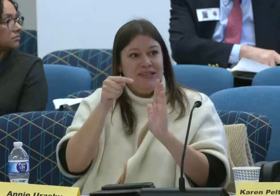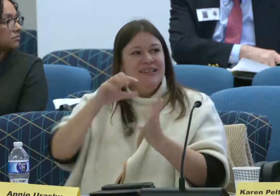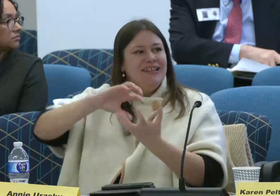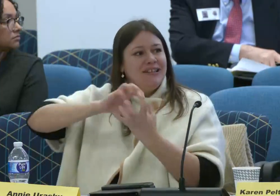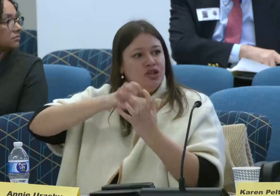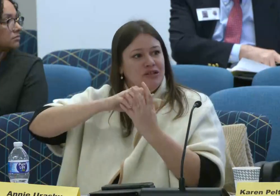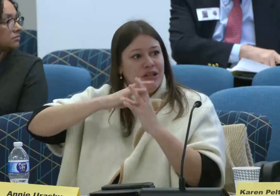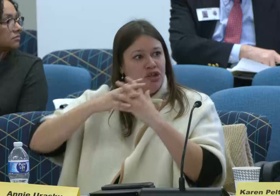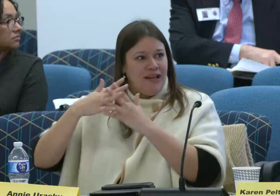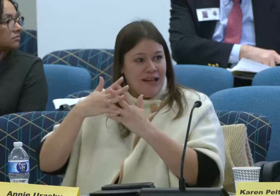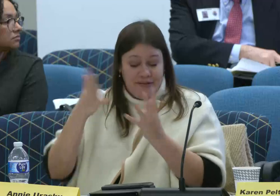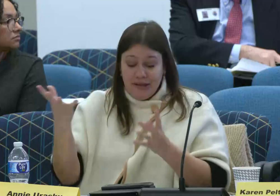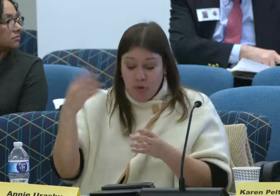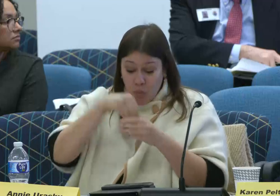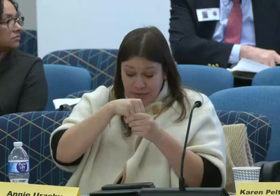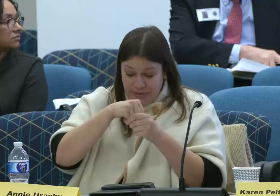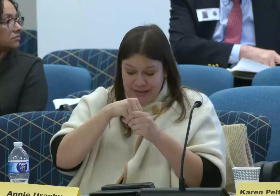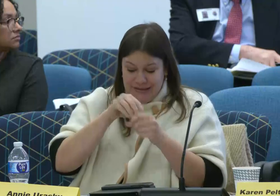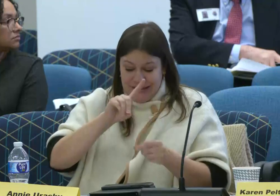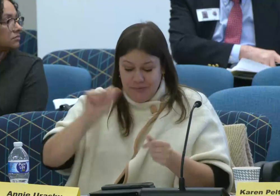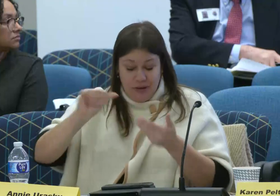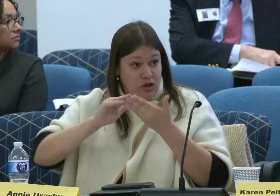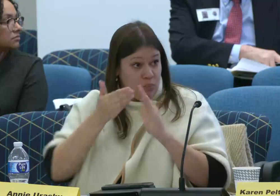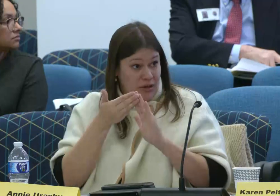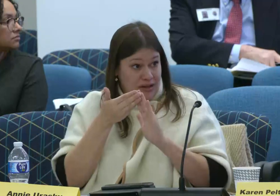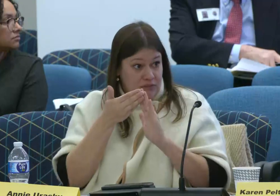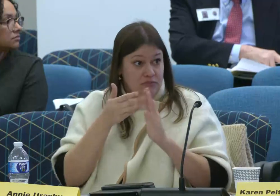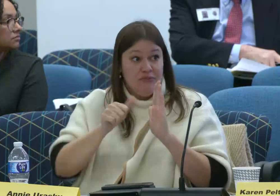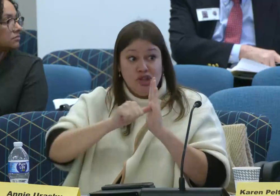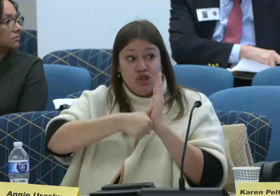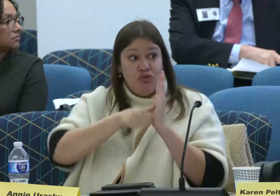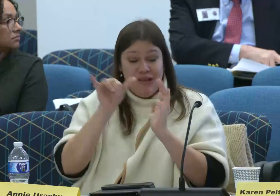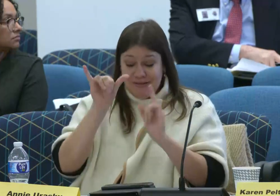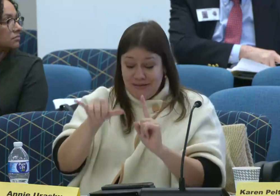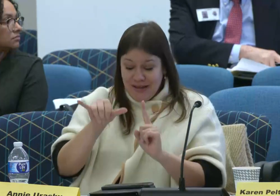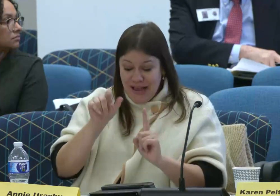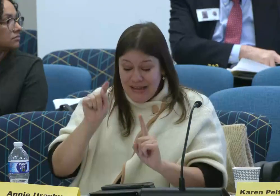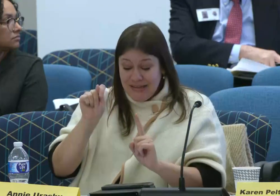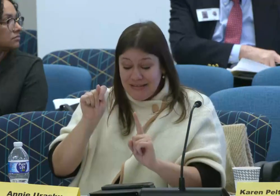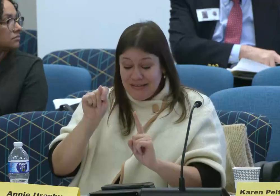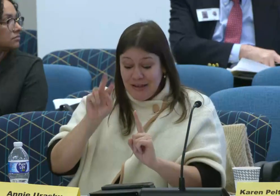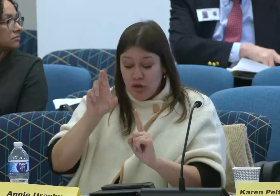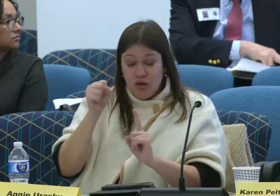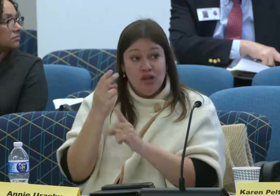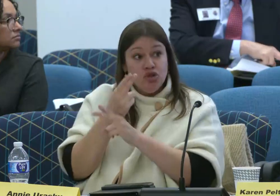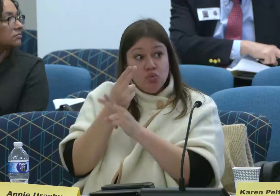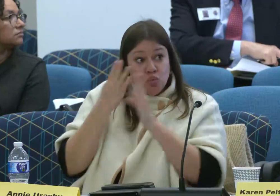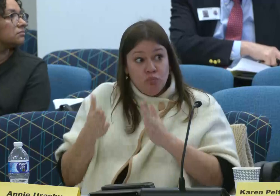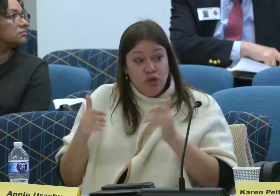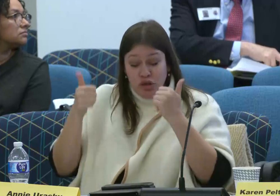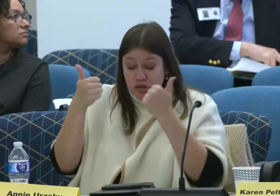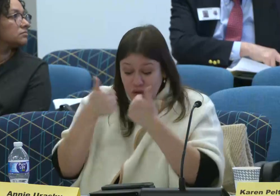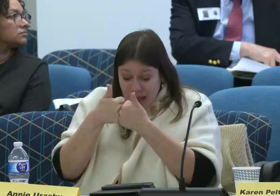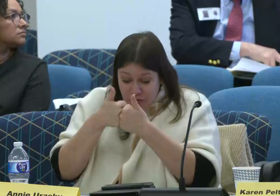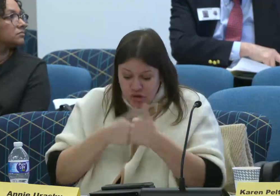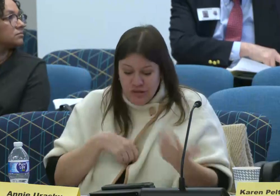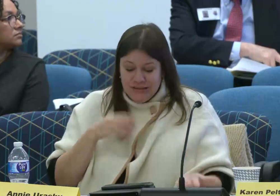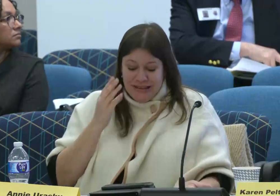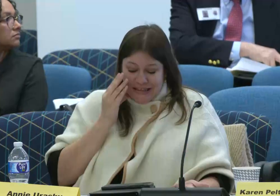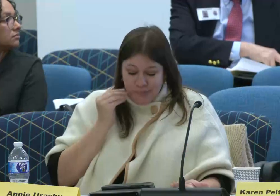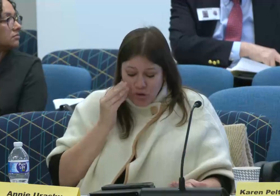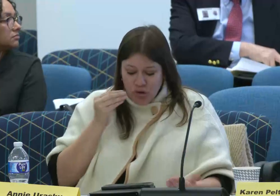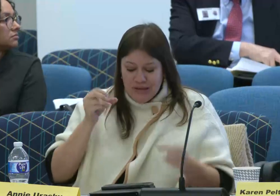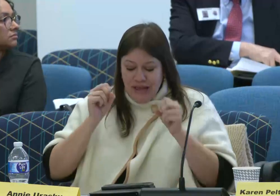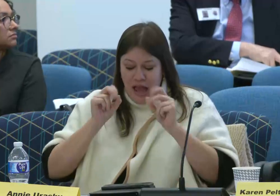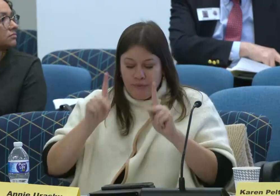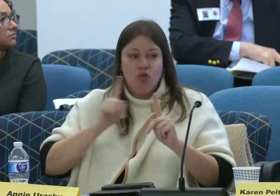has been acknowledging the intersectionality of the disability community. And we really want to emphasize and highlight that TRS